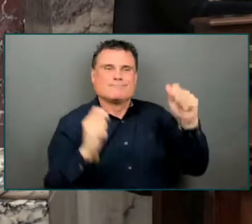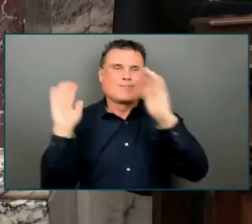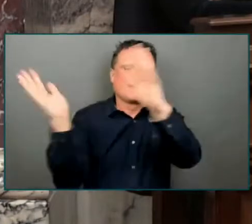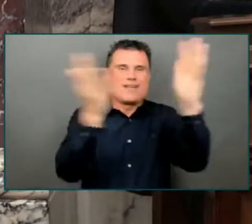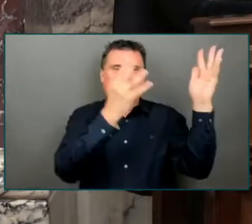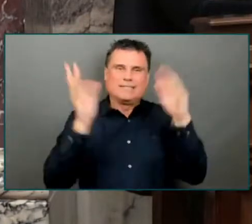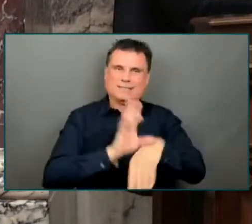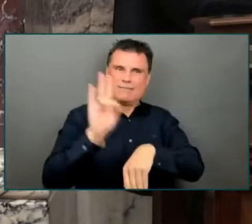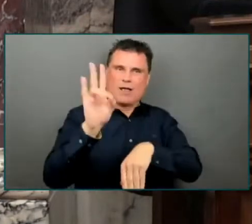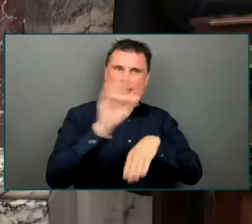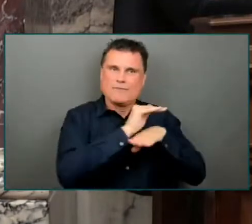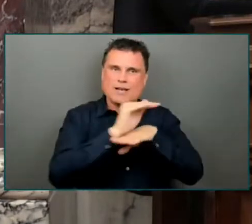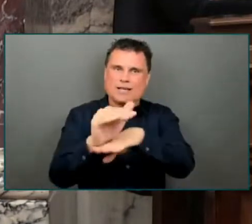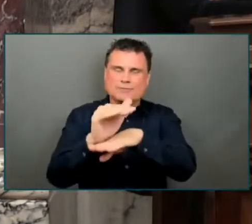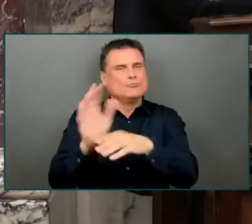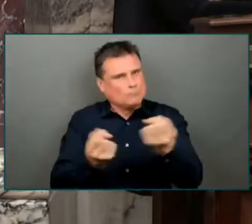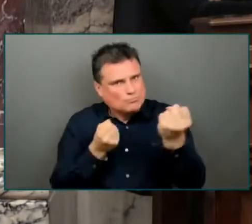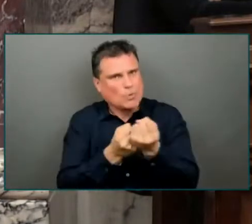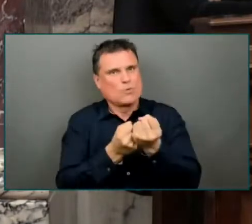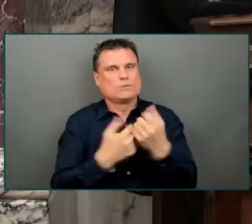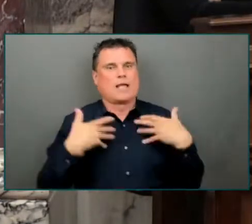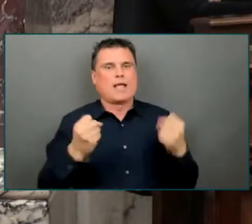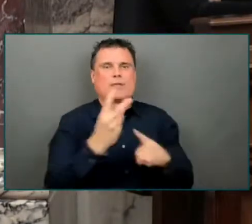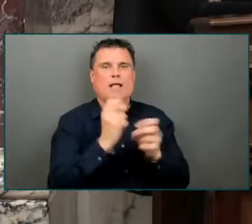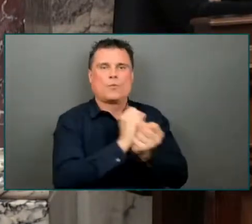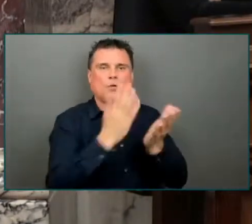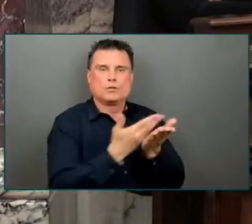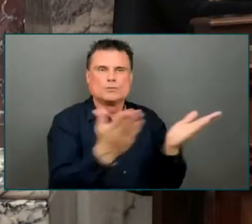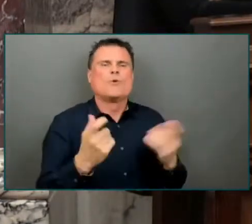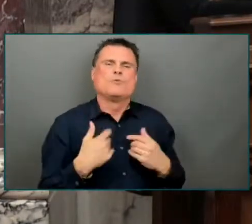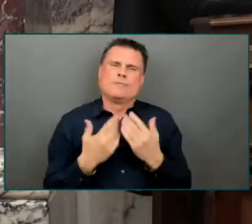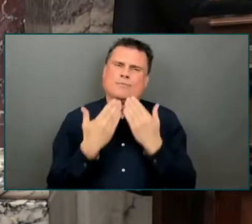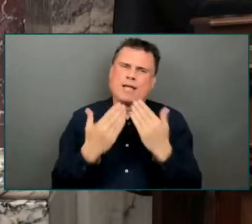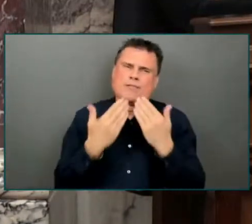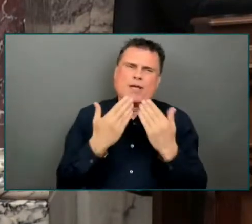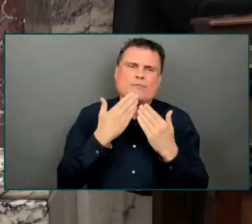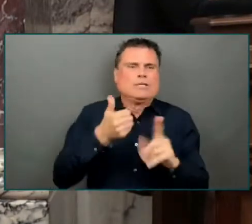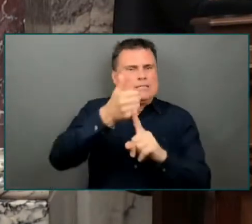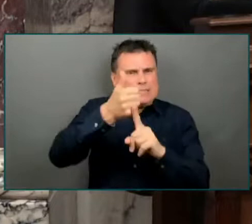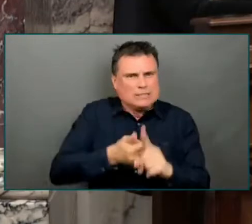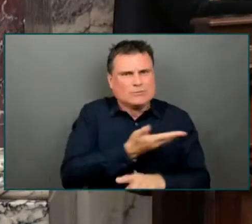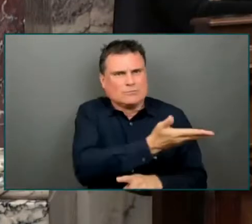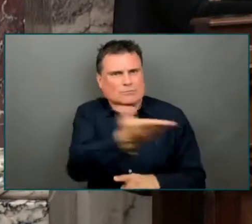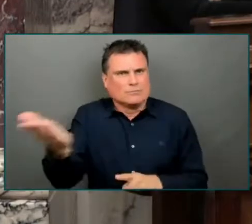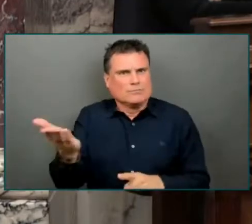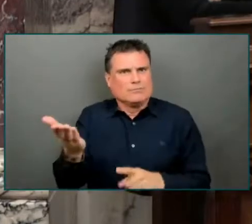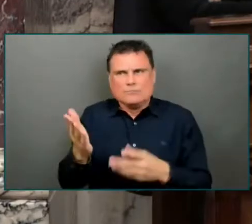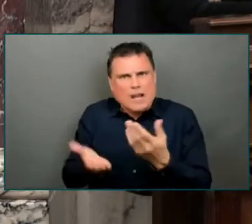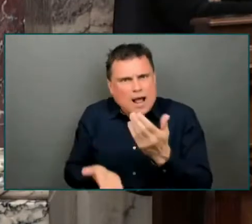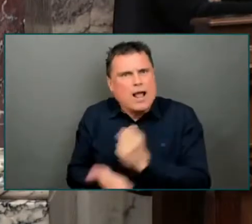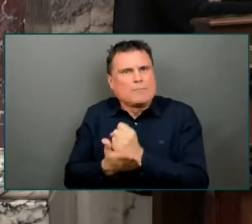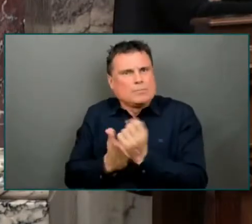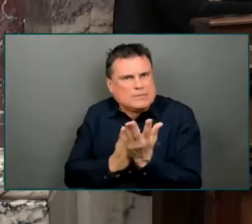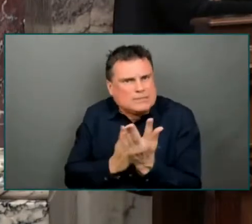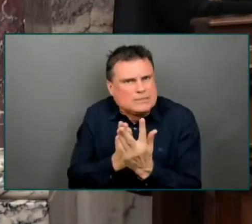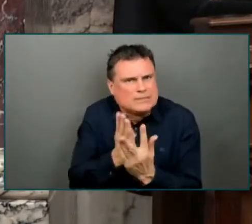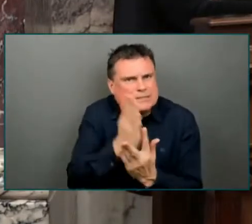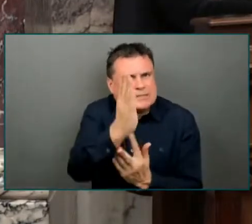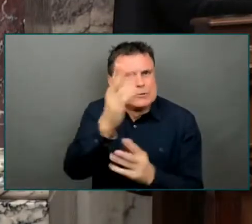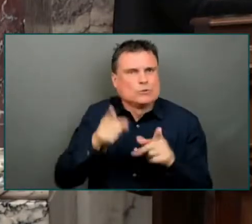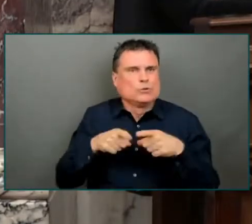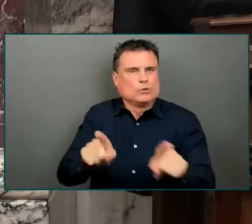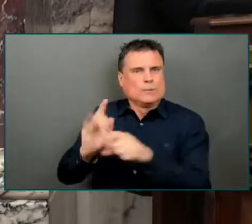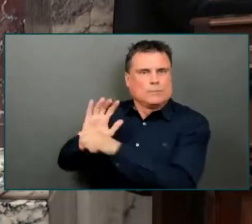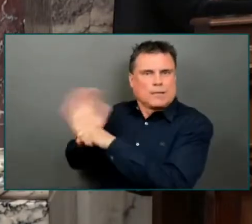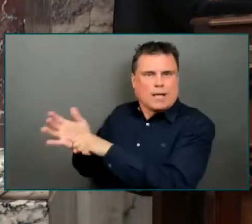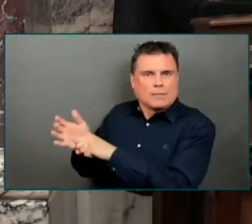overnight, but by choosing to invest in people and building the collective resilience of our province, we will keep moving